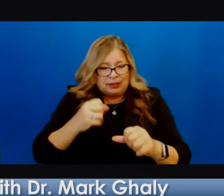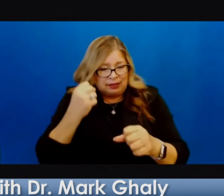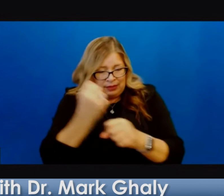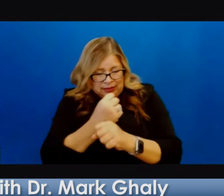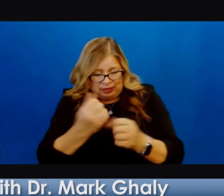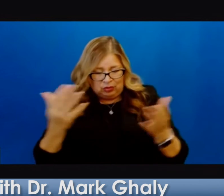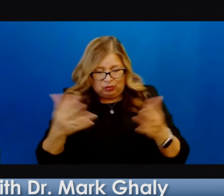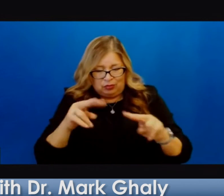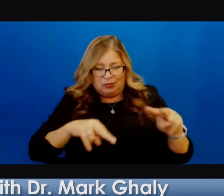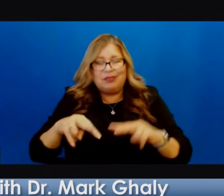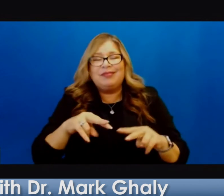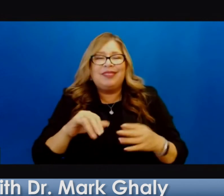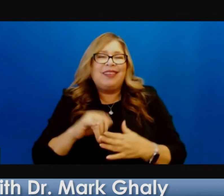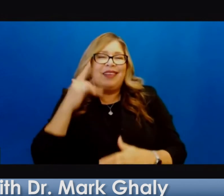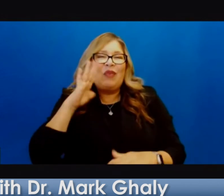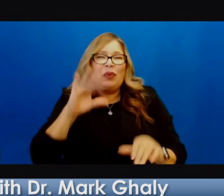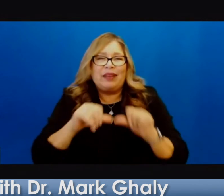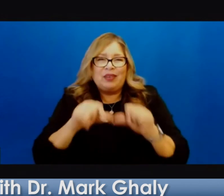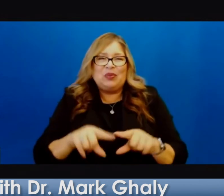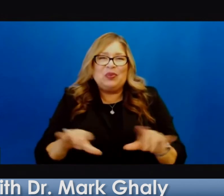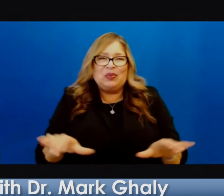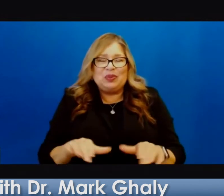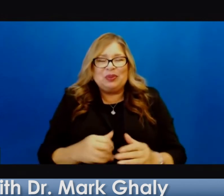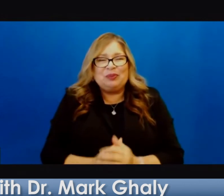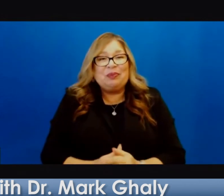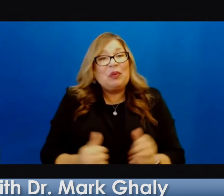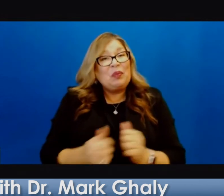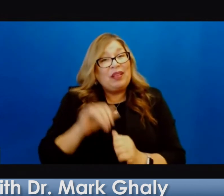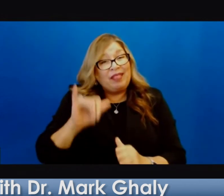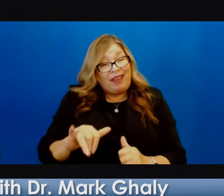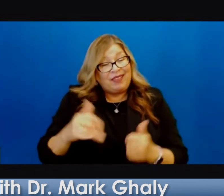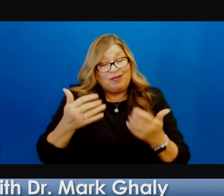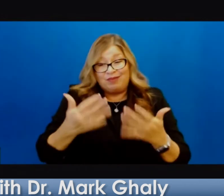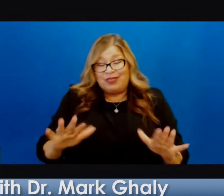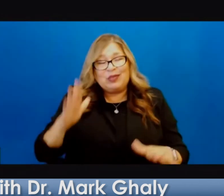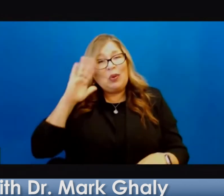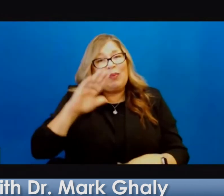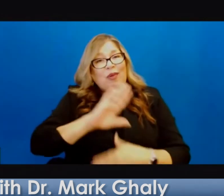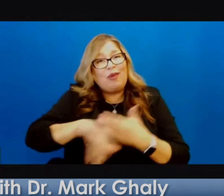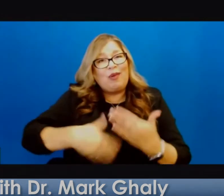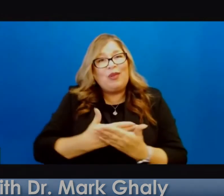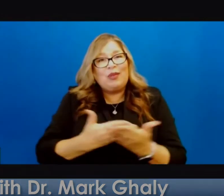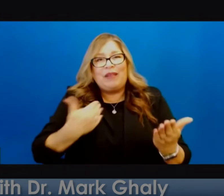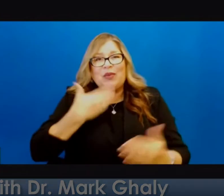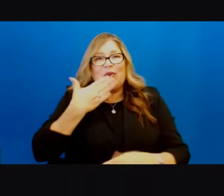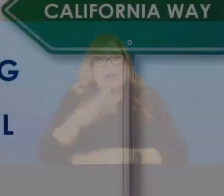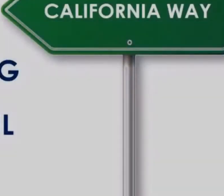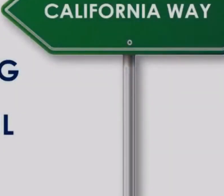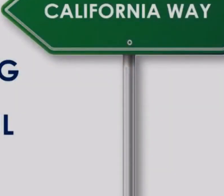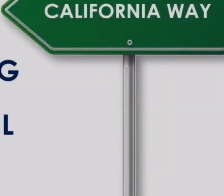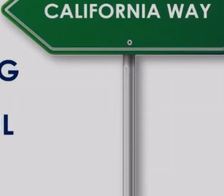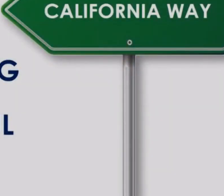will continue to have. So with that, I hope you all have a good afternoon, and thank you for your time.